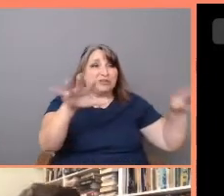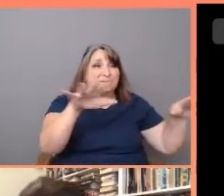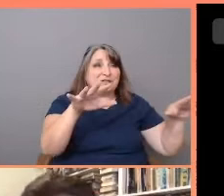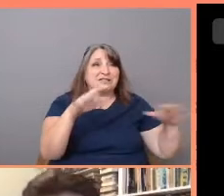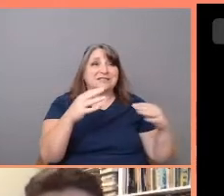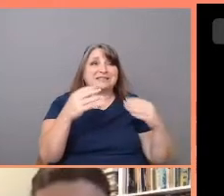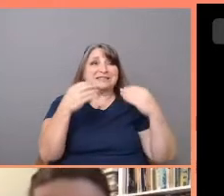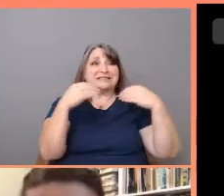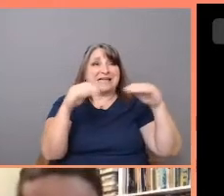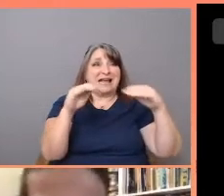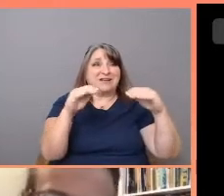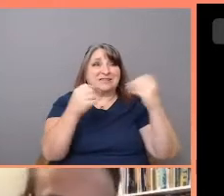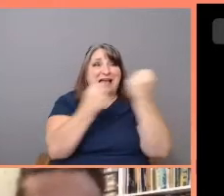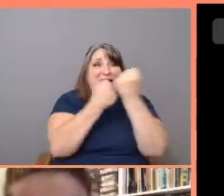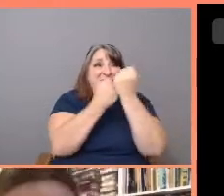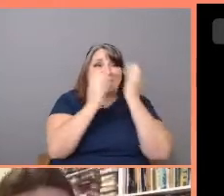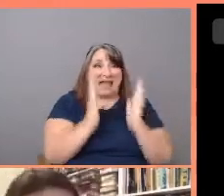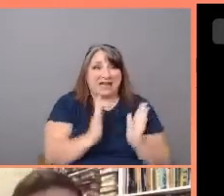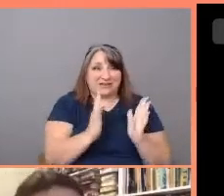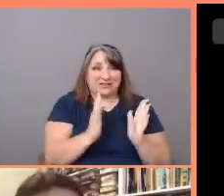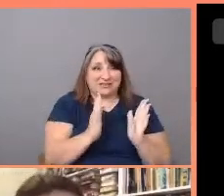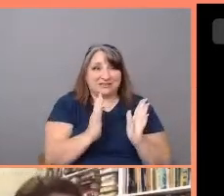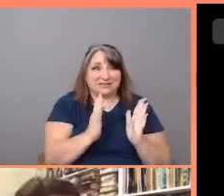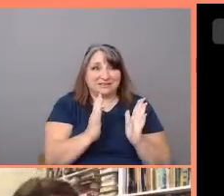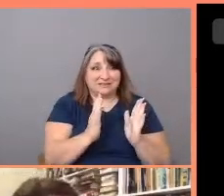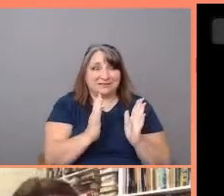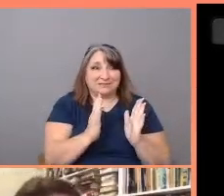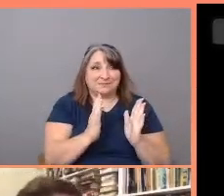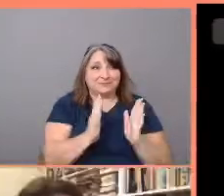and that I won't go into, but